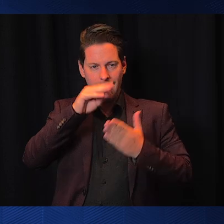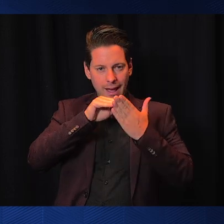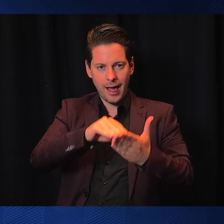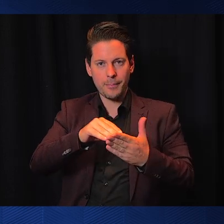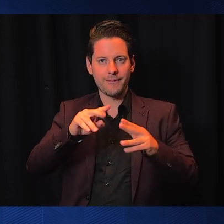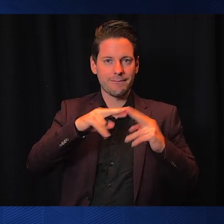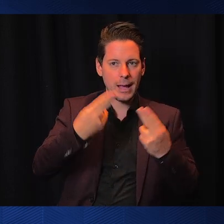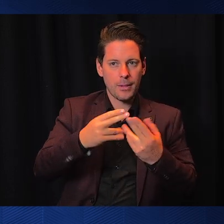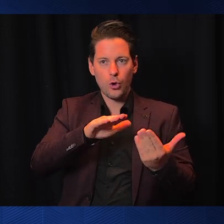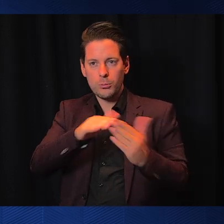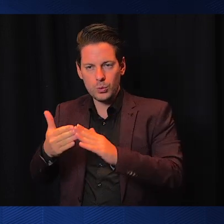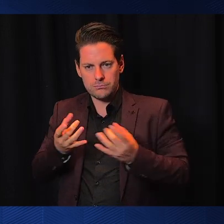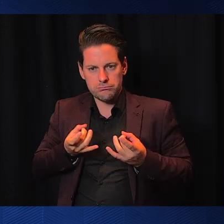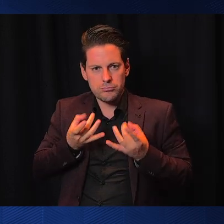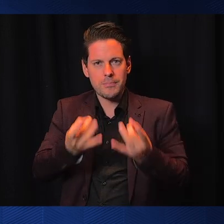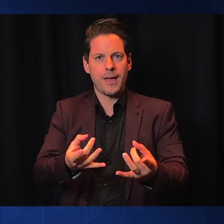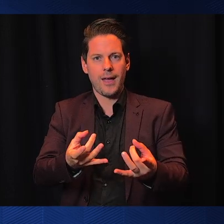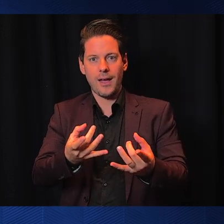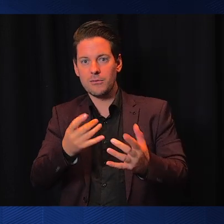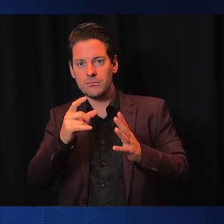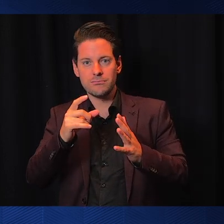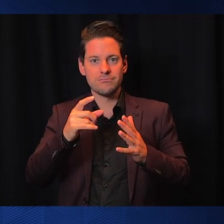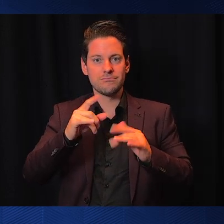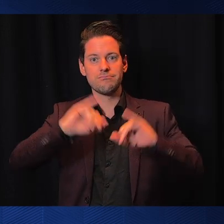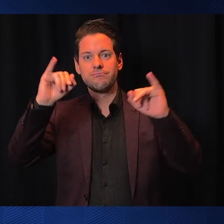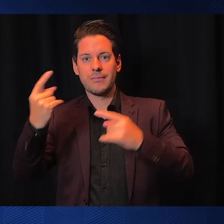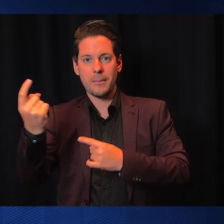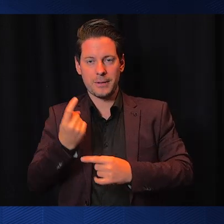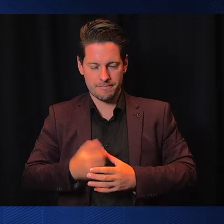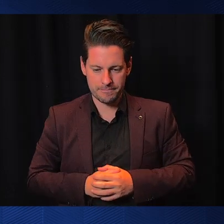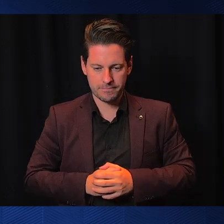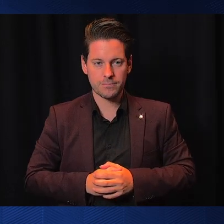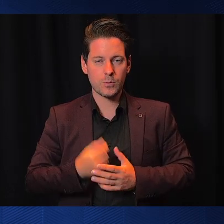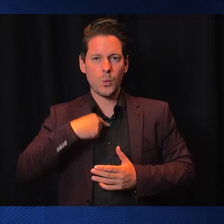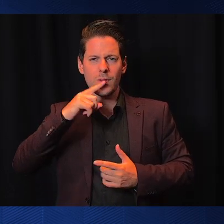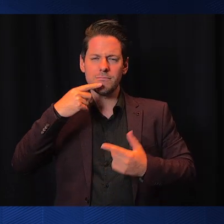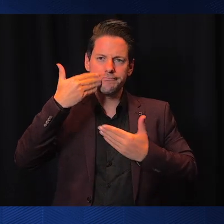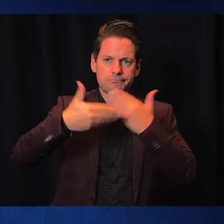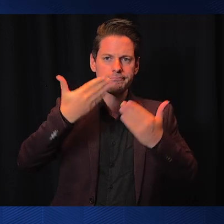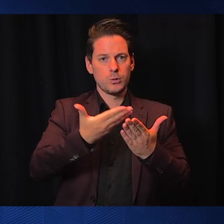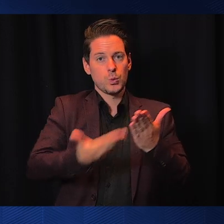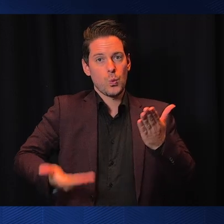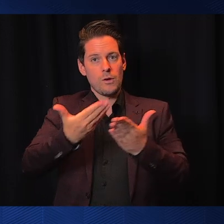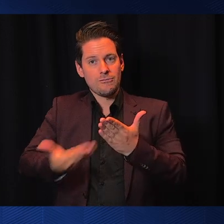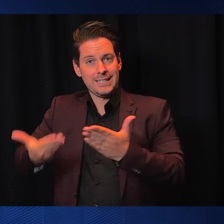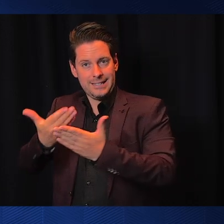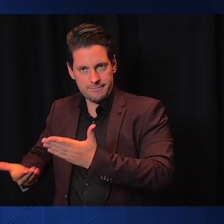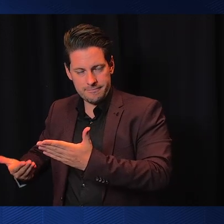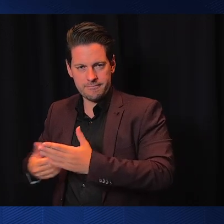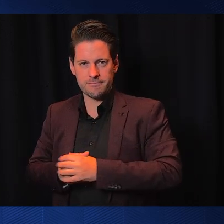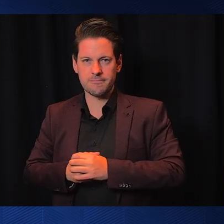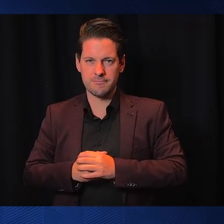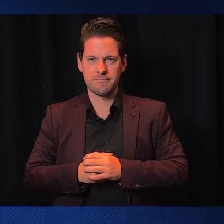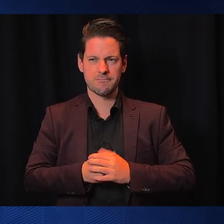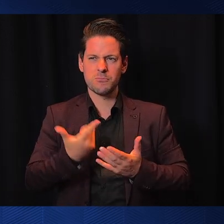families and communities prepare. So today what we're going to be doing is we're going to be telling stories. We're going to be telling stories from